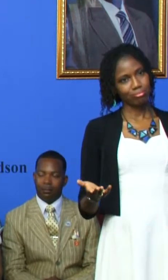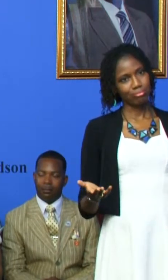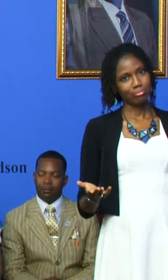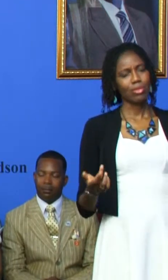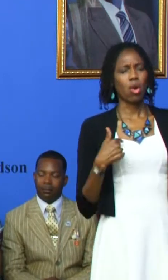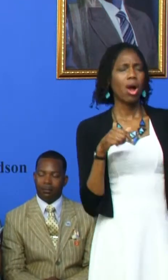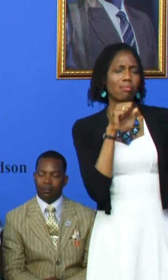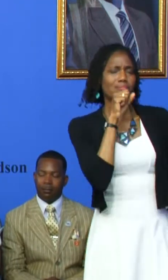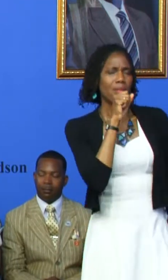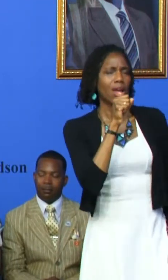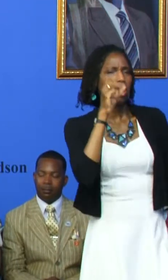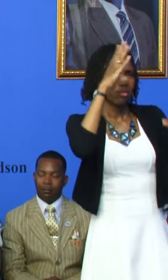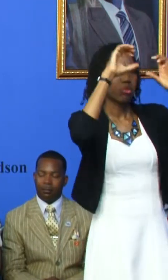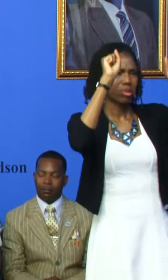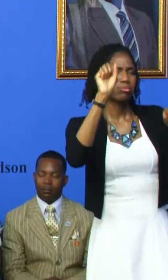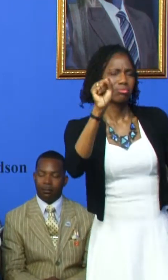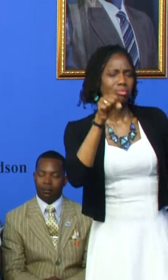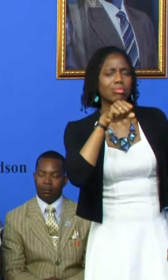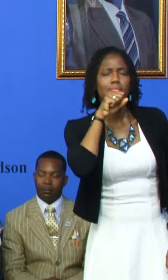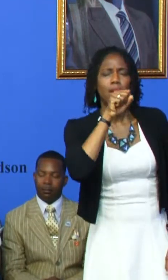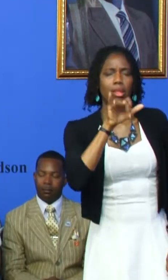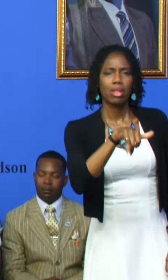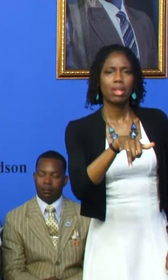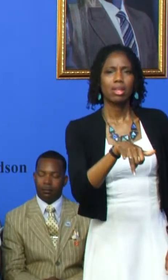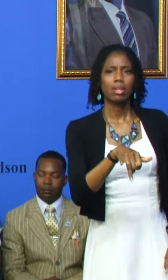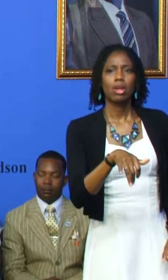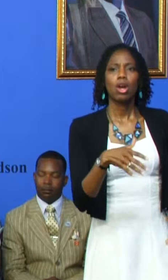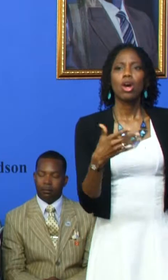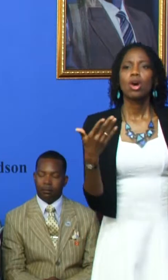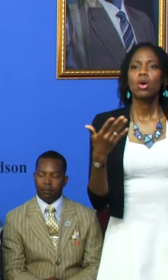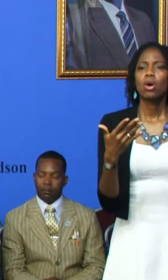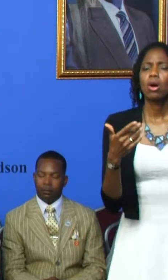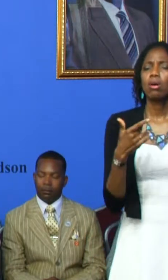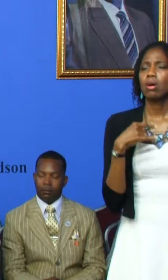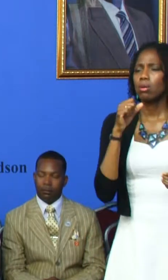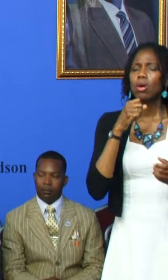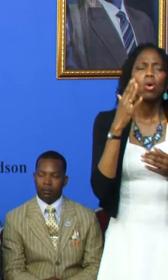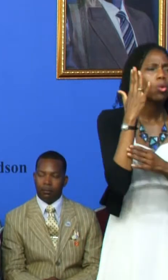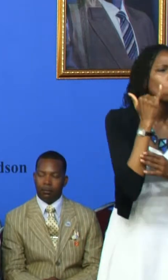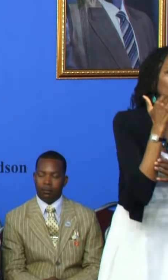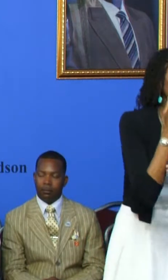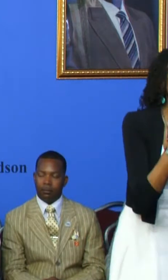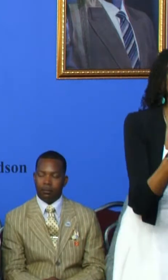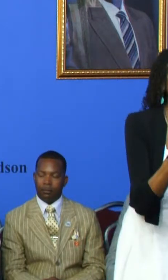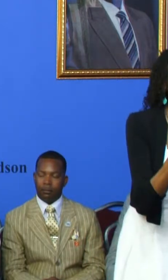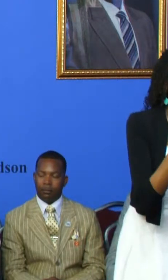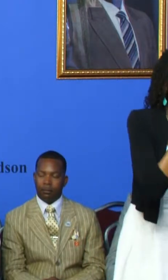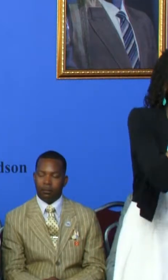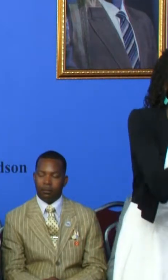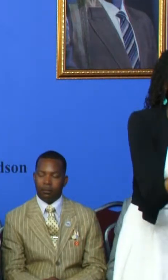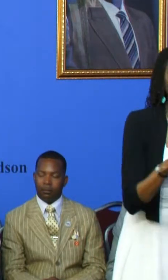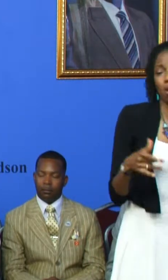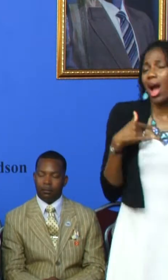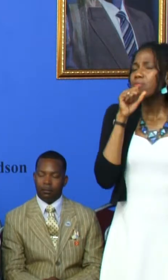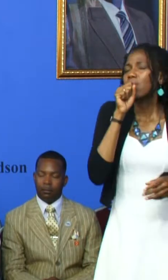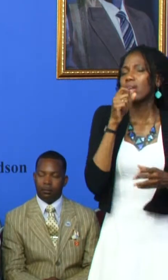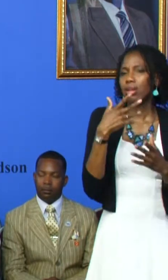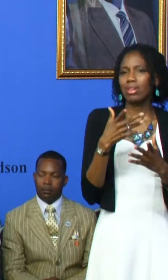I love the president. Yeah. Well, what about the president makes sense? I love the president. Oh, mighty king.